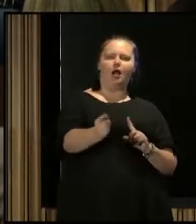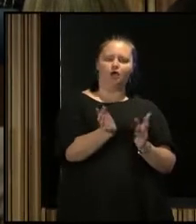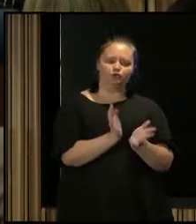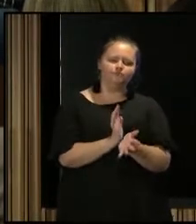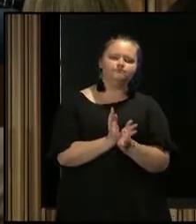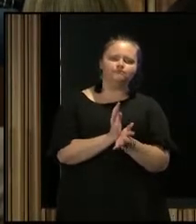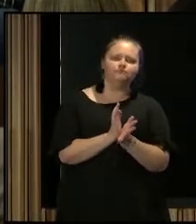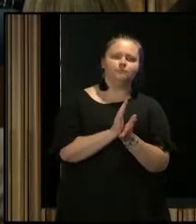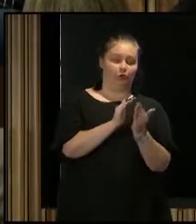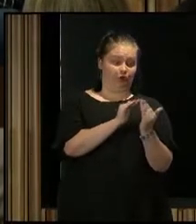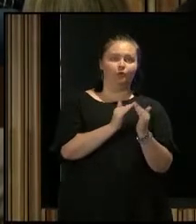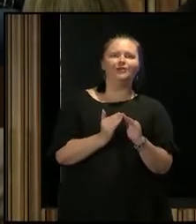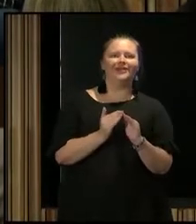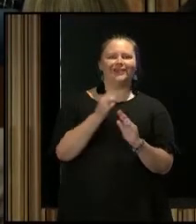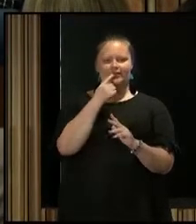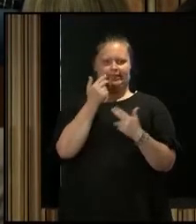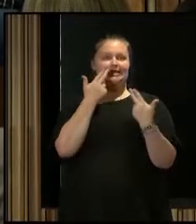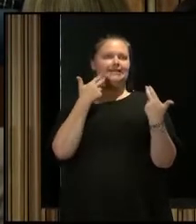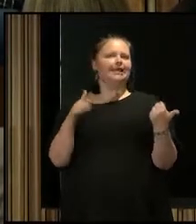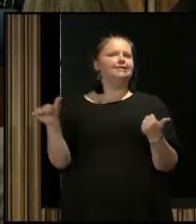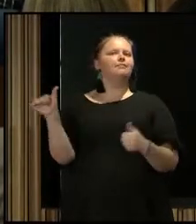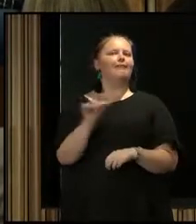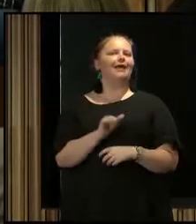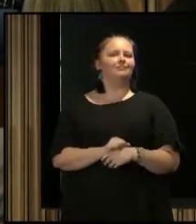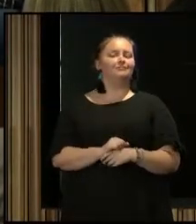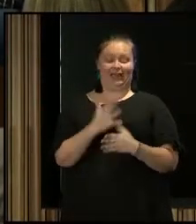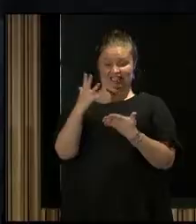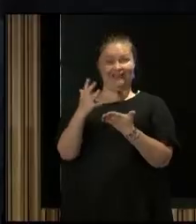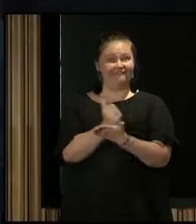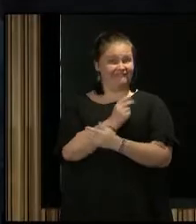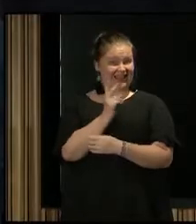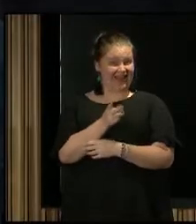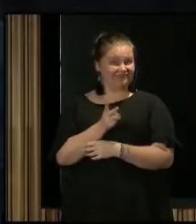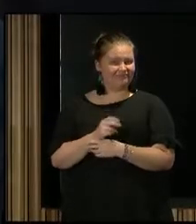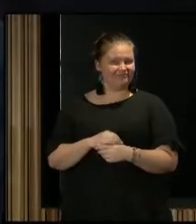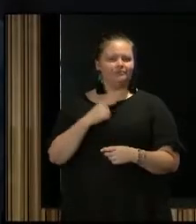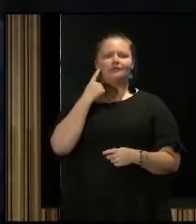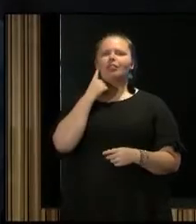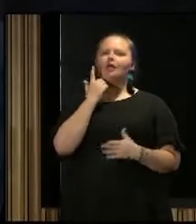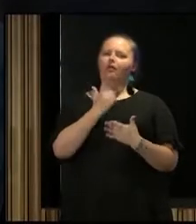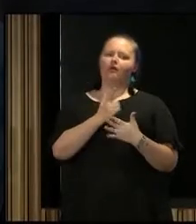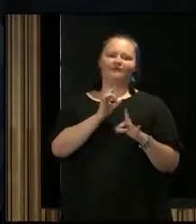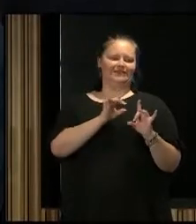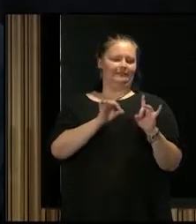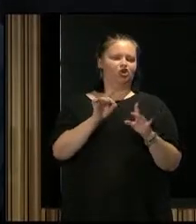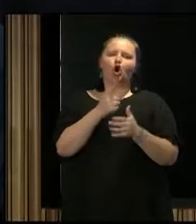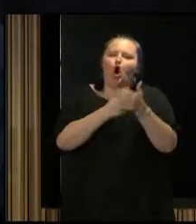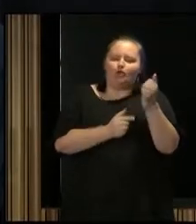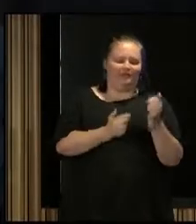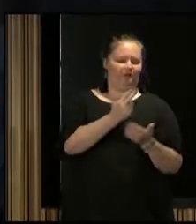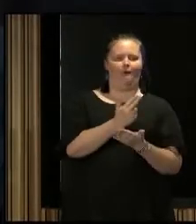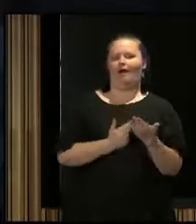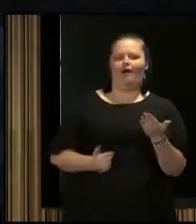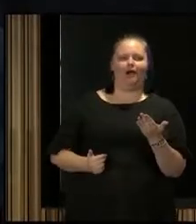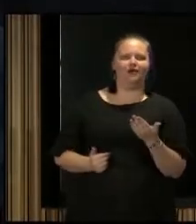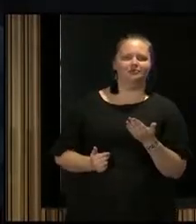the community that singing is back, singing is safe. I think there was a lot of damage done, not just to the arts. You know, a lot